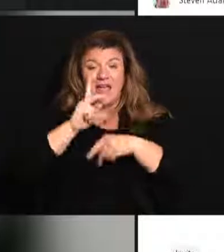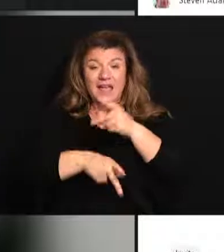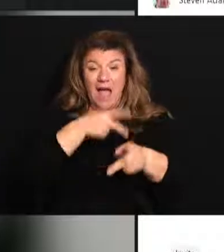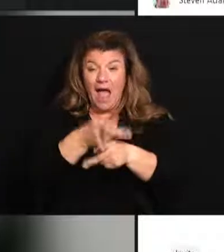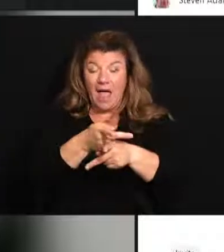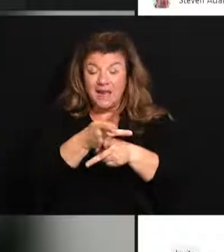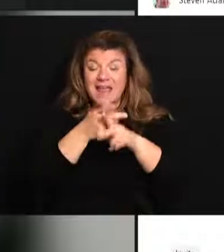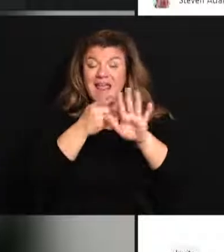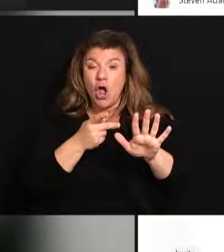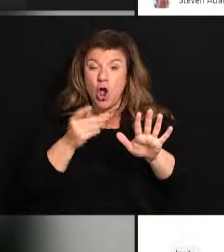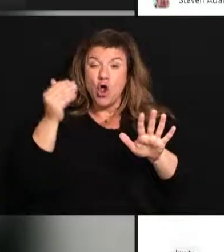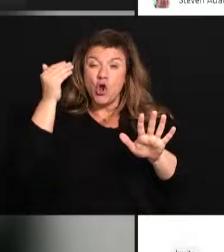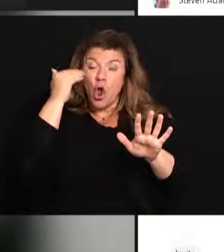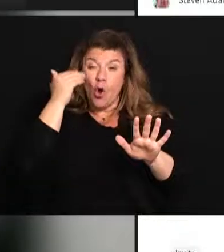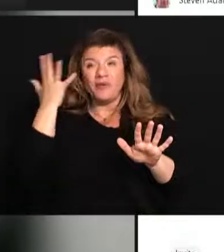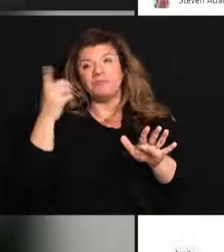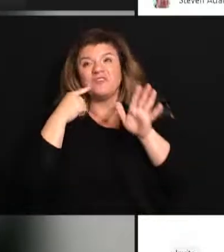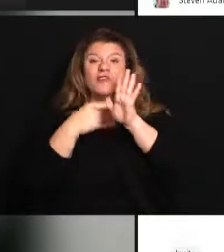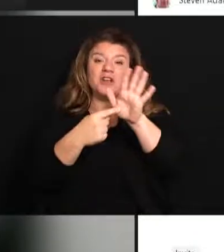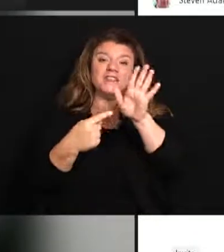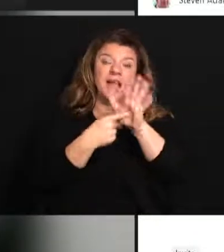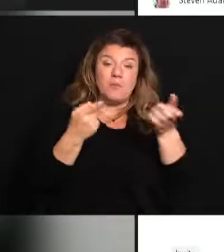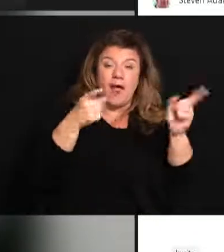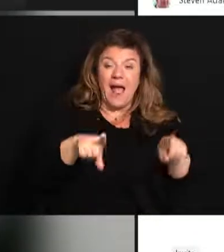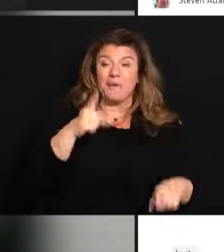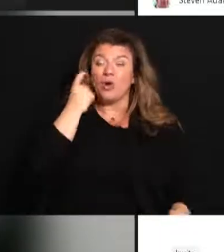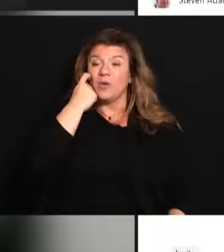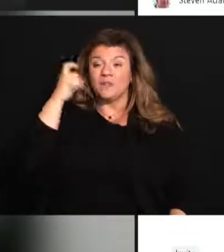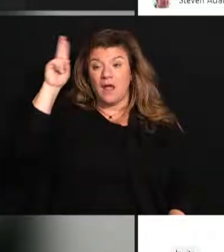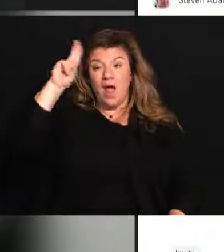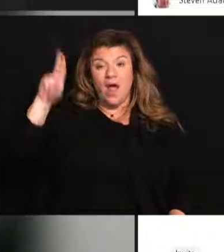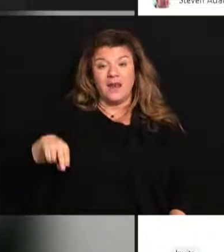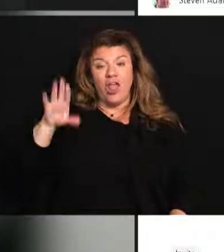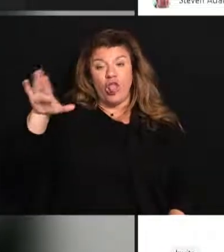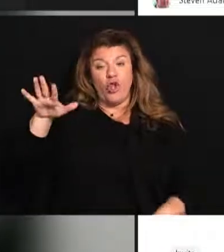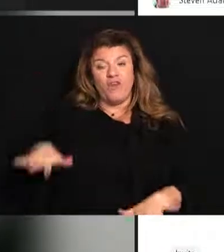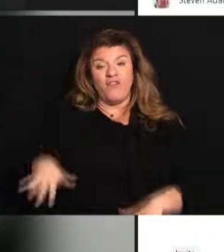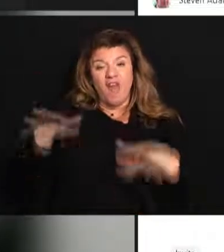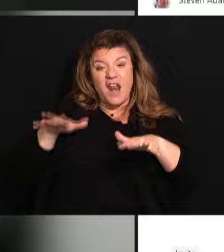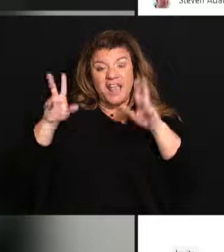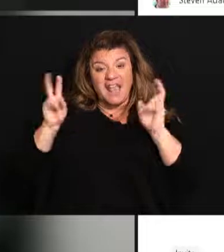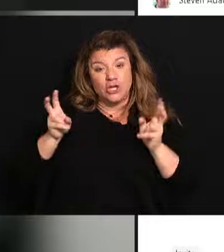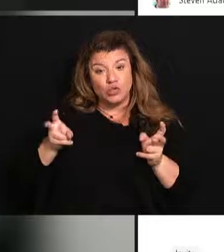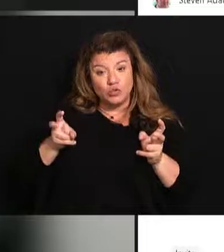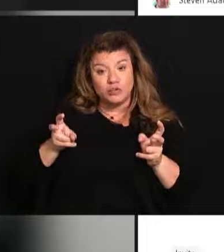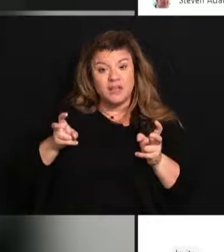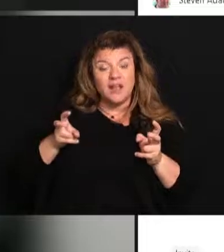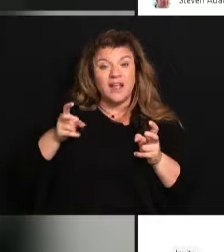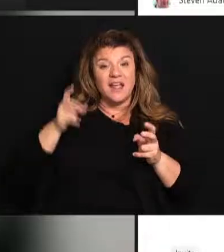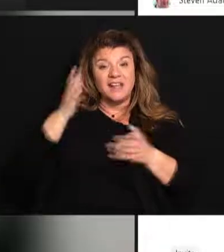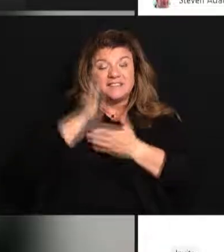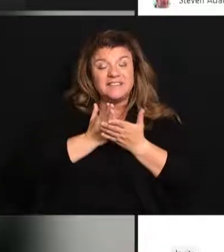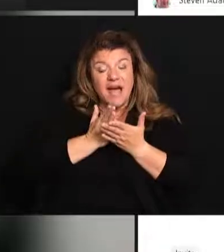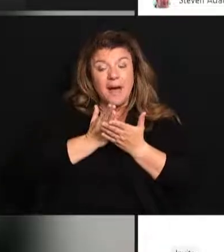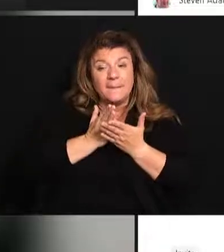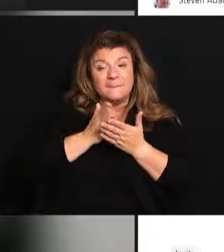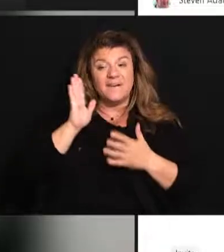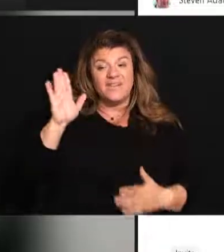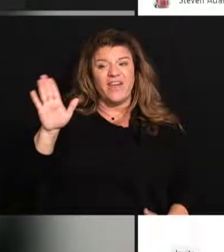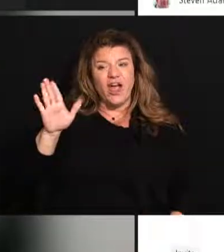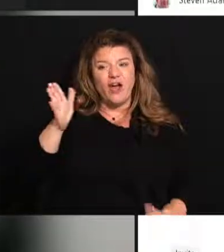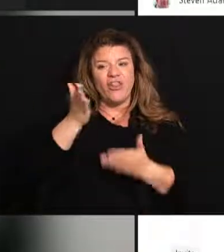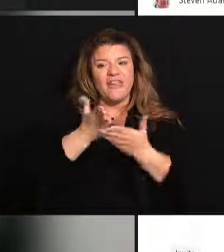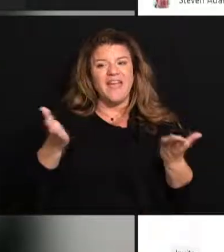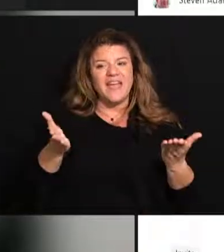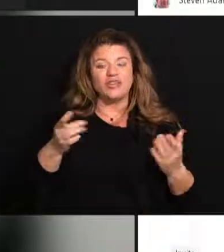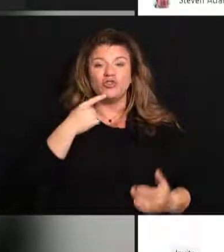light of, for example, what happened here recently in Huntington with their flooding issues, and I know with some of the things that